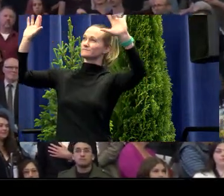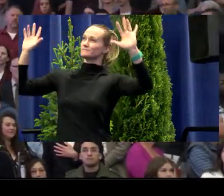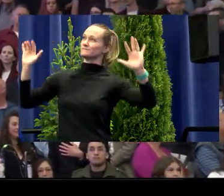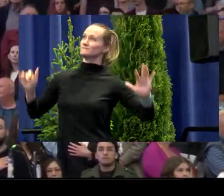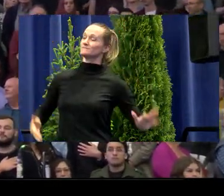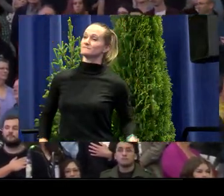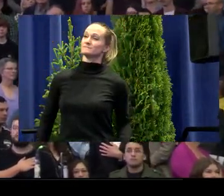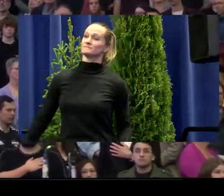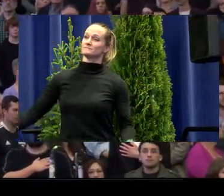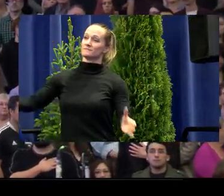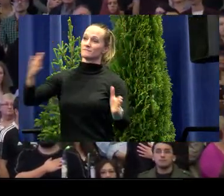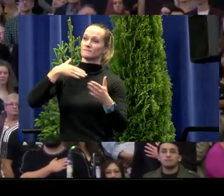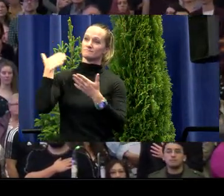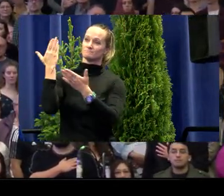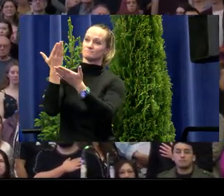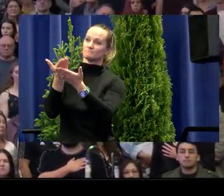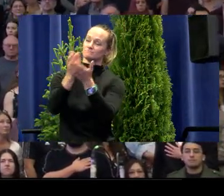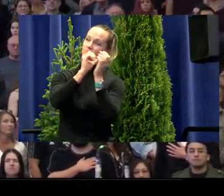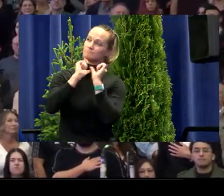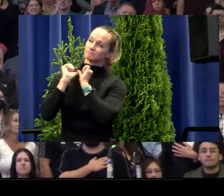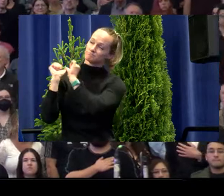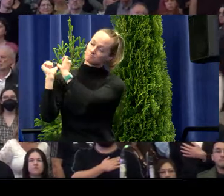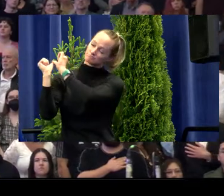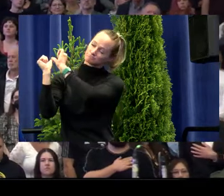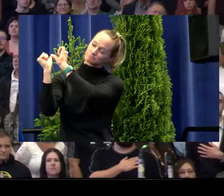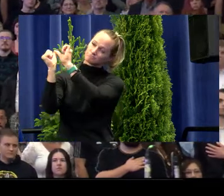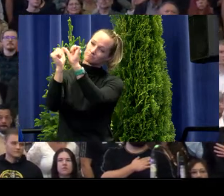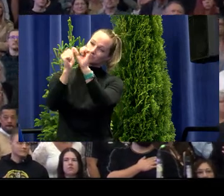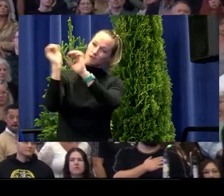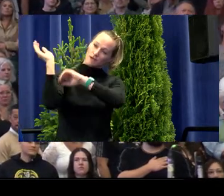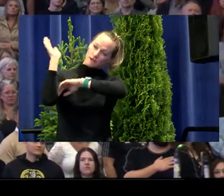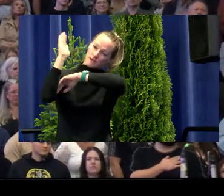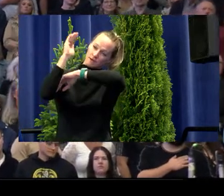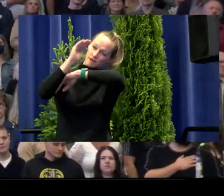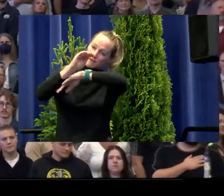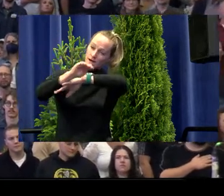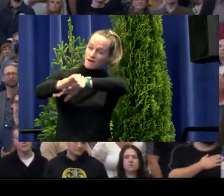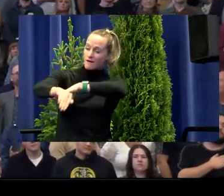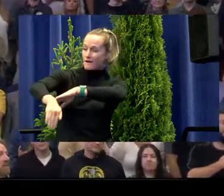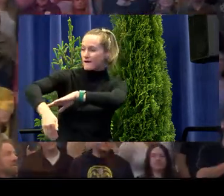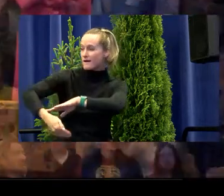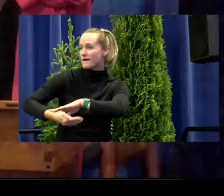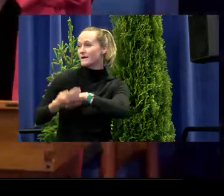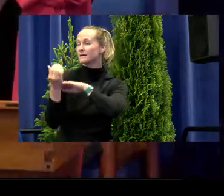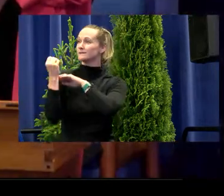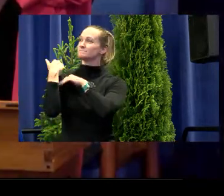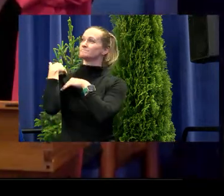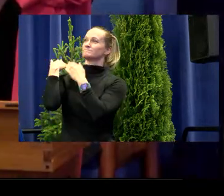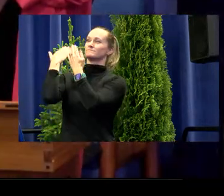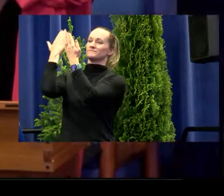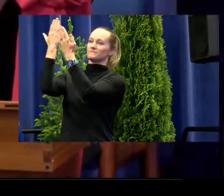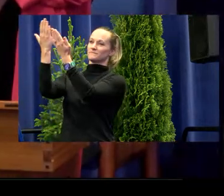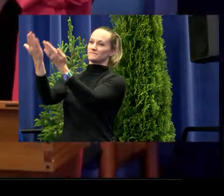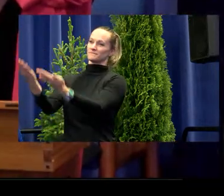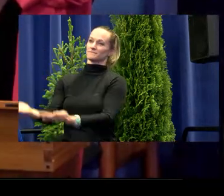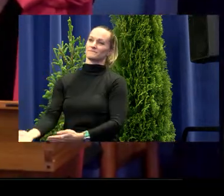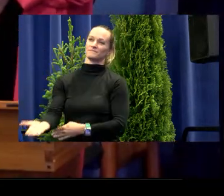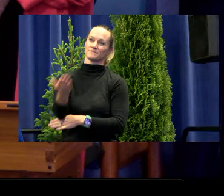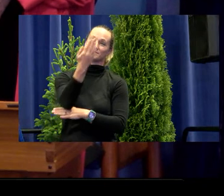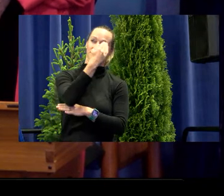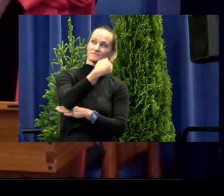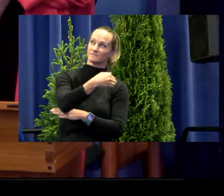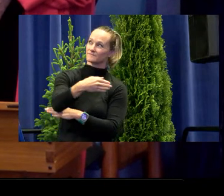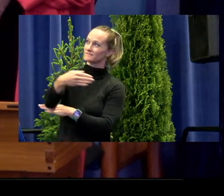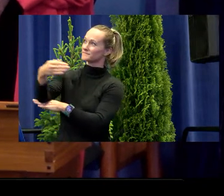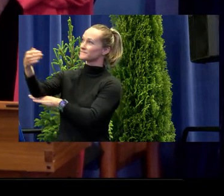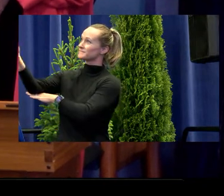bursting in air, gave proof through the night that our flag